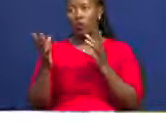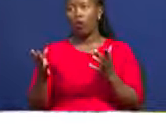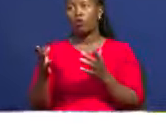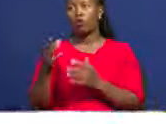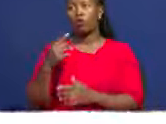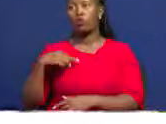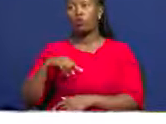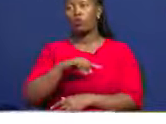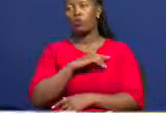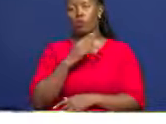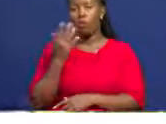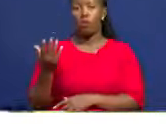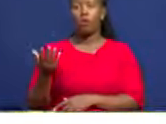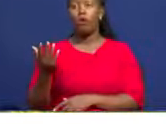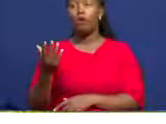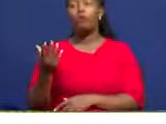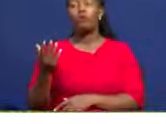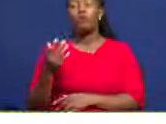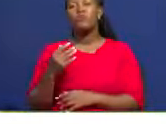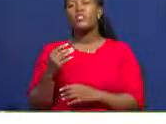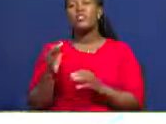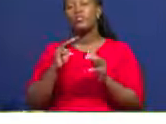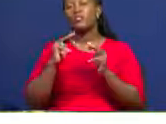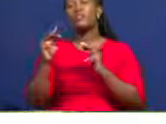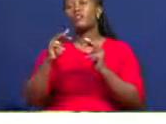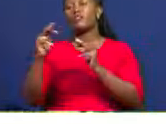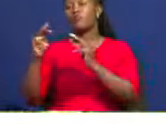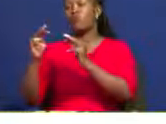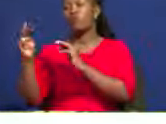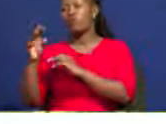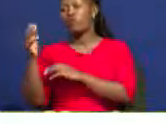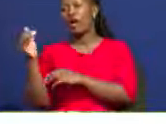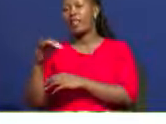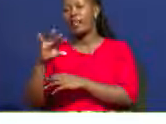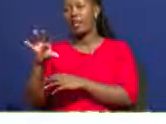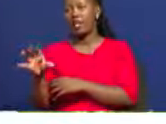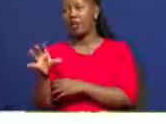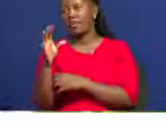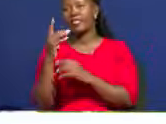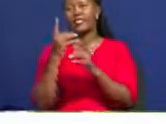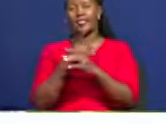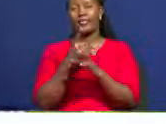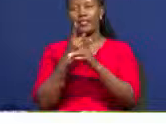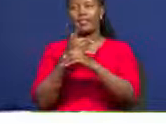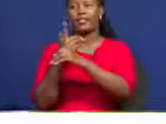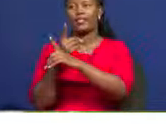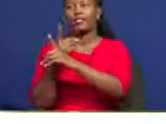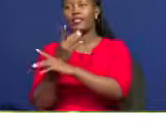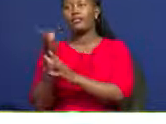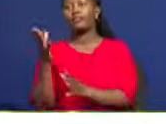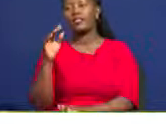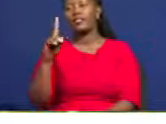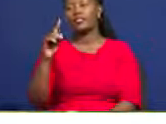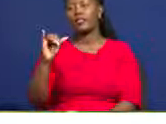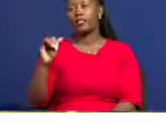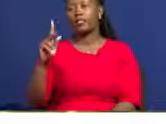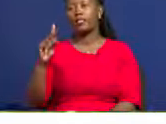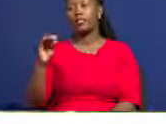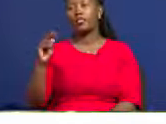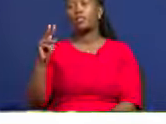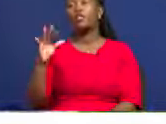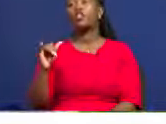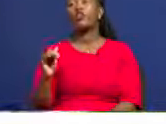to go to other counties. That is Kisauni, Mvita, Likoni, Jomvu, and